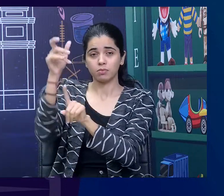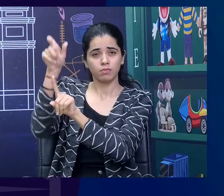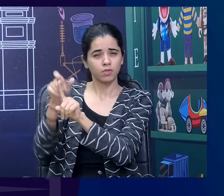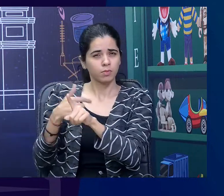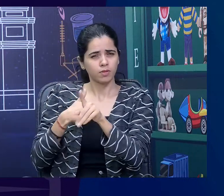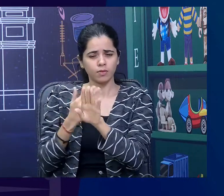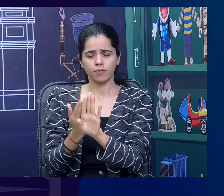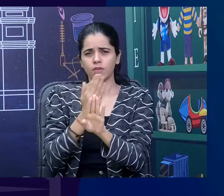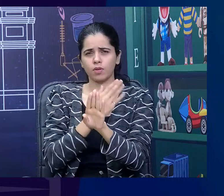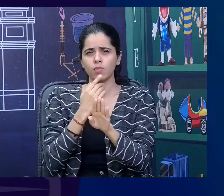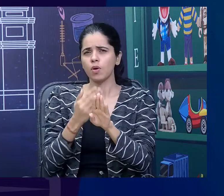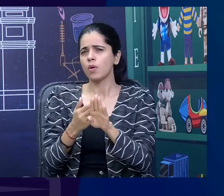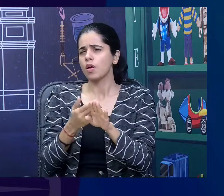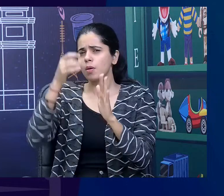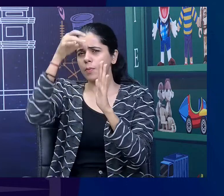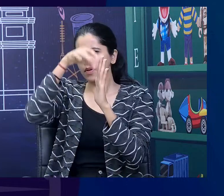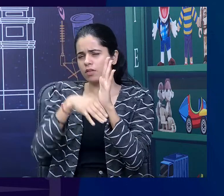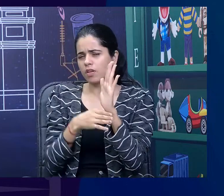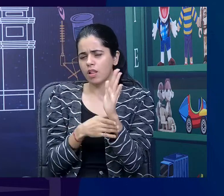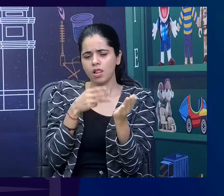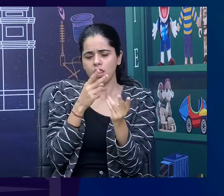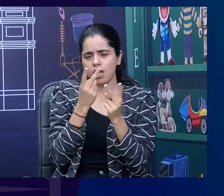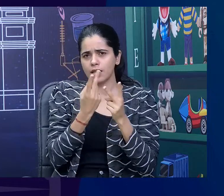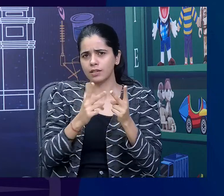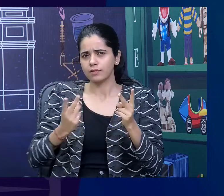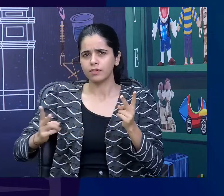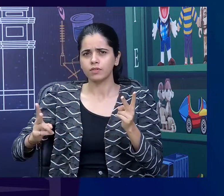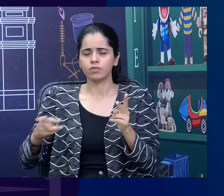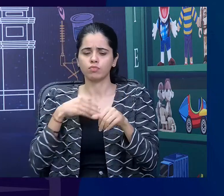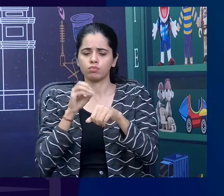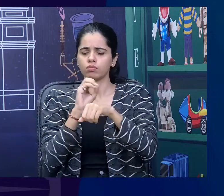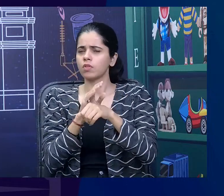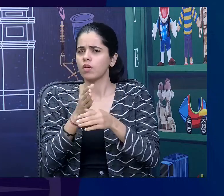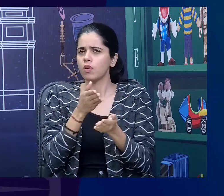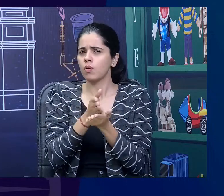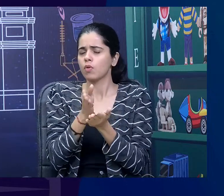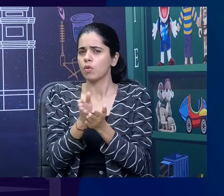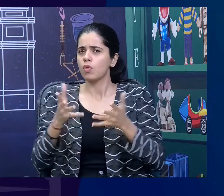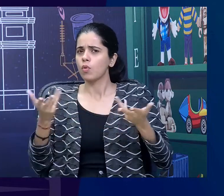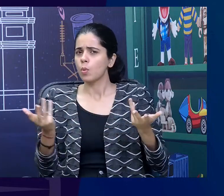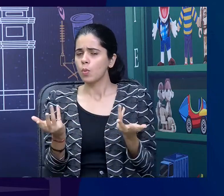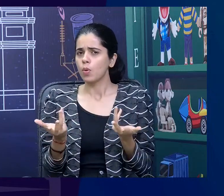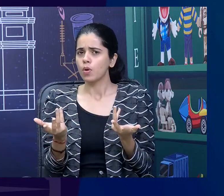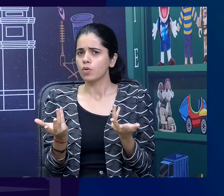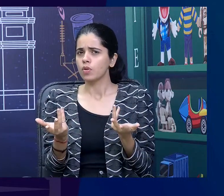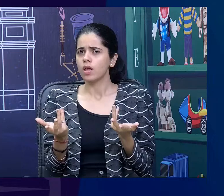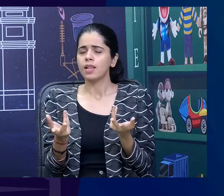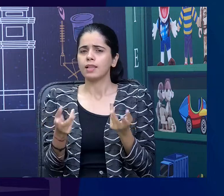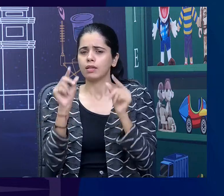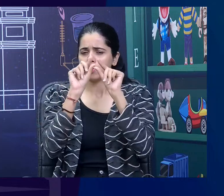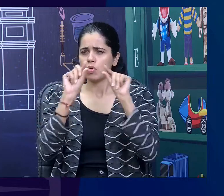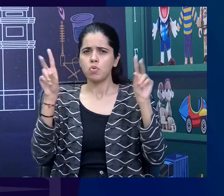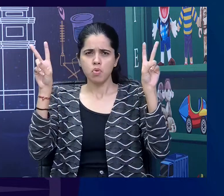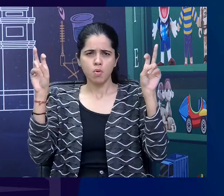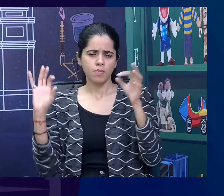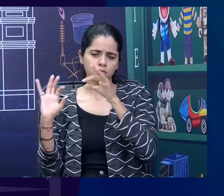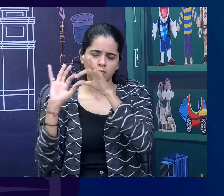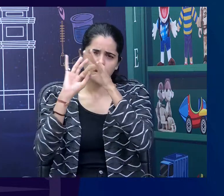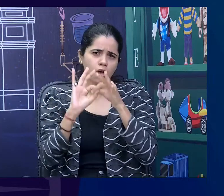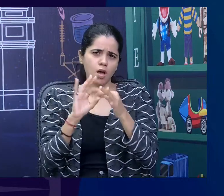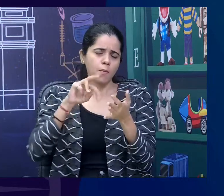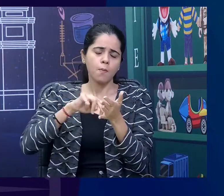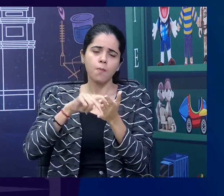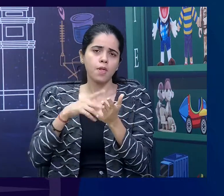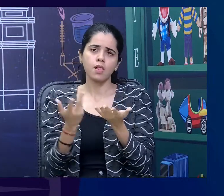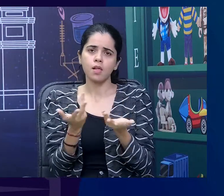session, I wanted to know more about differentiated instructions. What do we mean by these instructions, and how